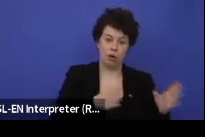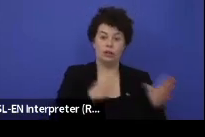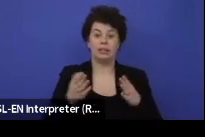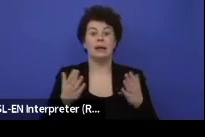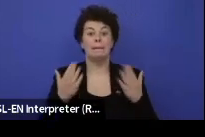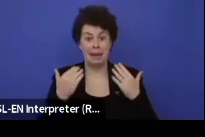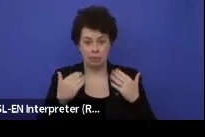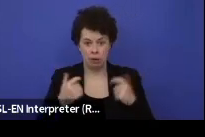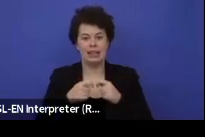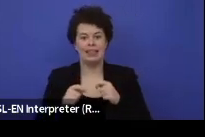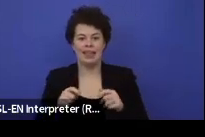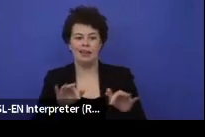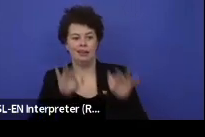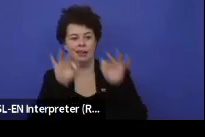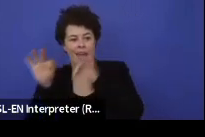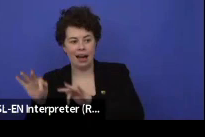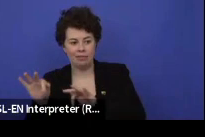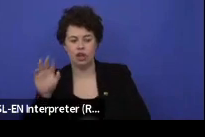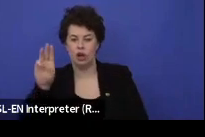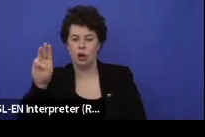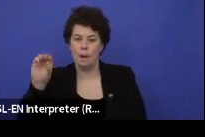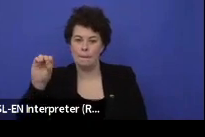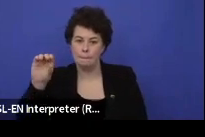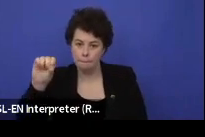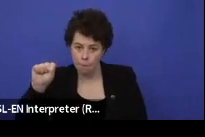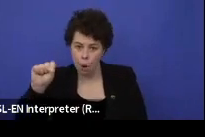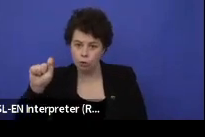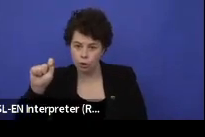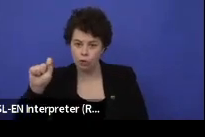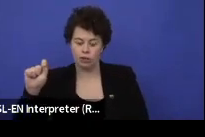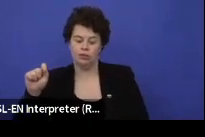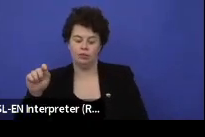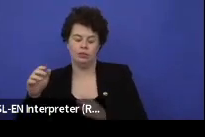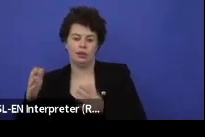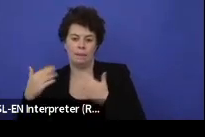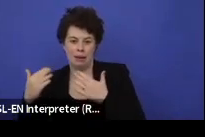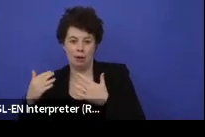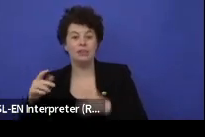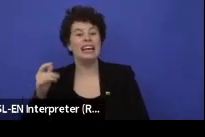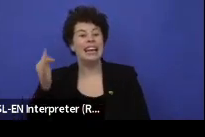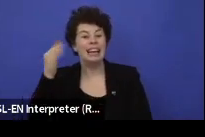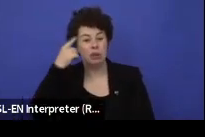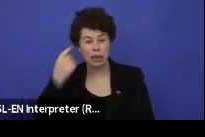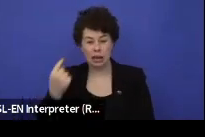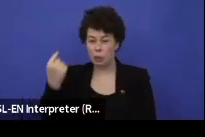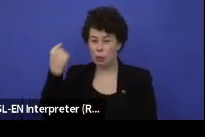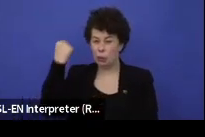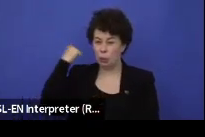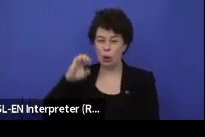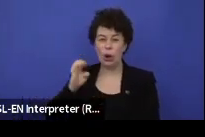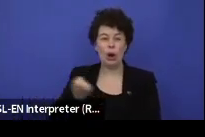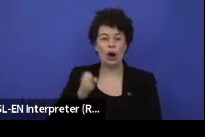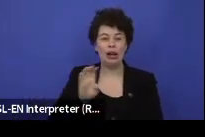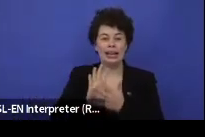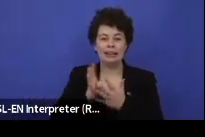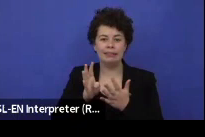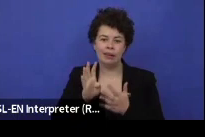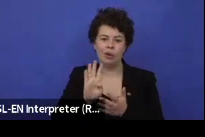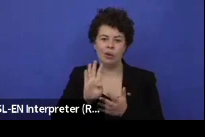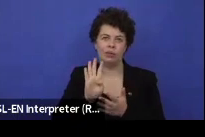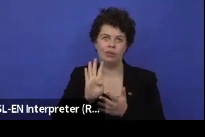And if you think back to, for example, the late 1800s or early 1900s, women would have their menopause at that